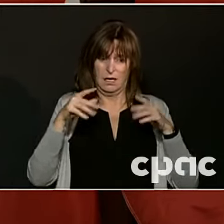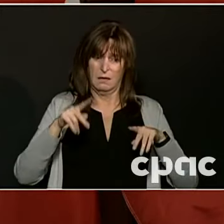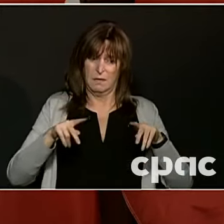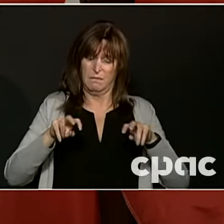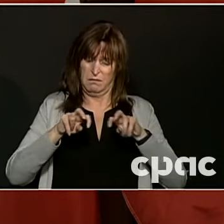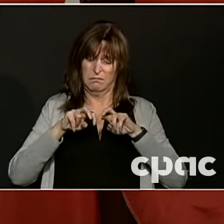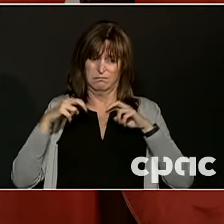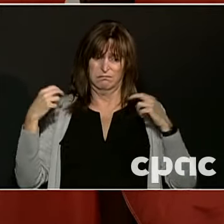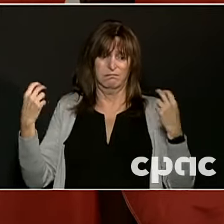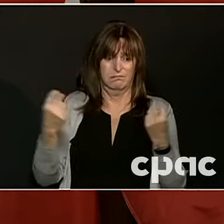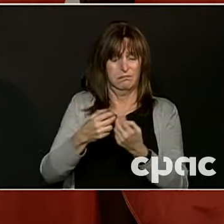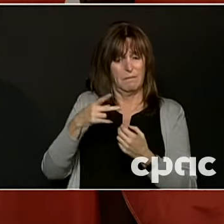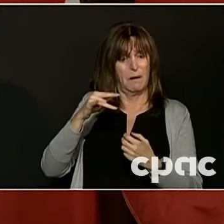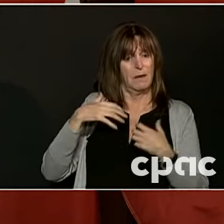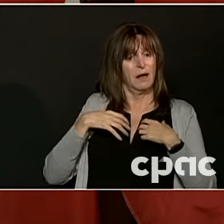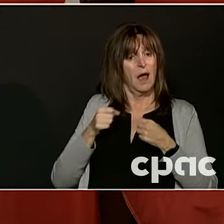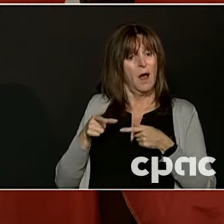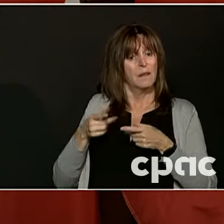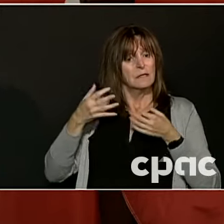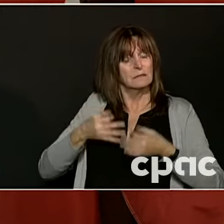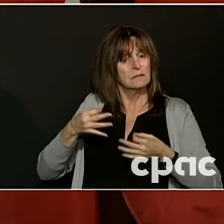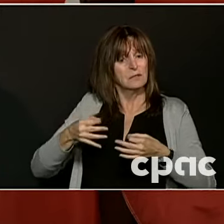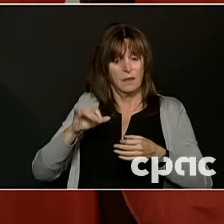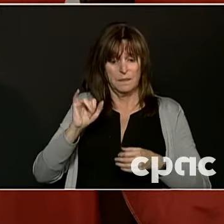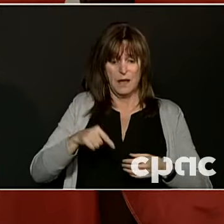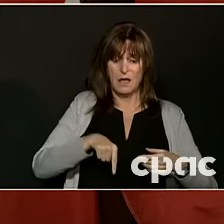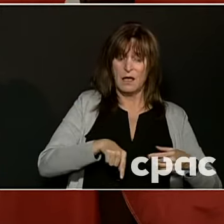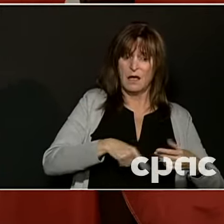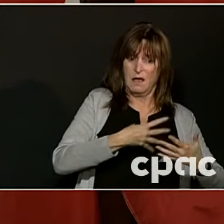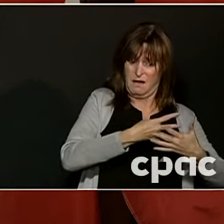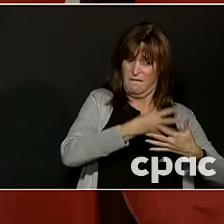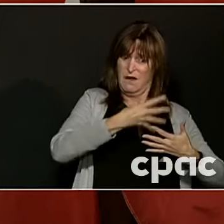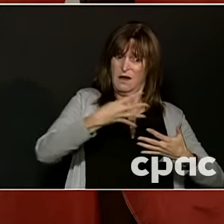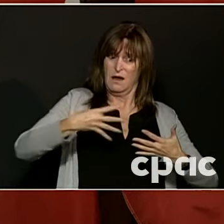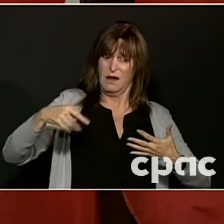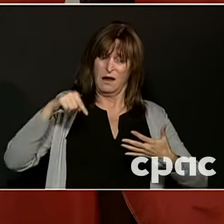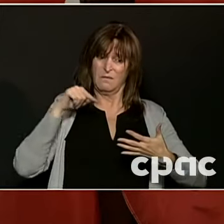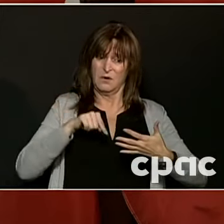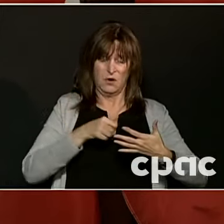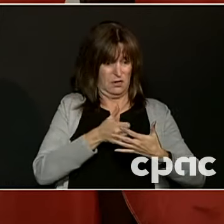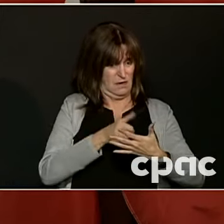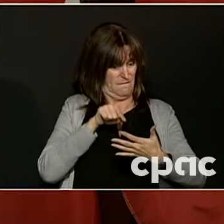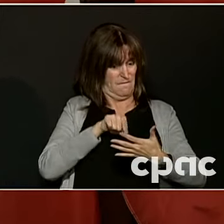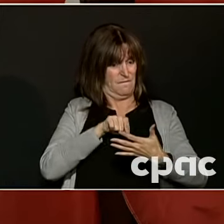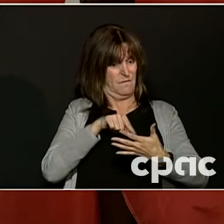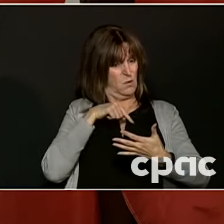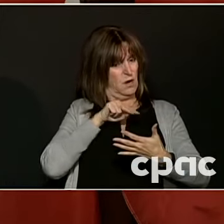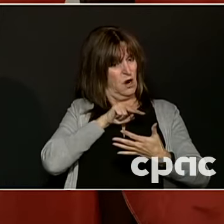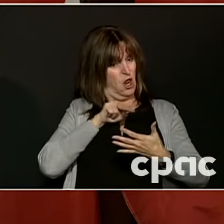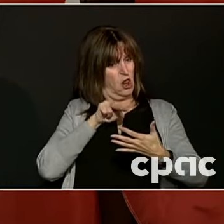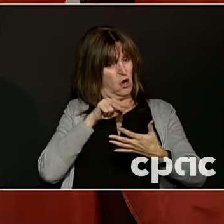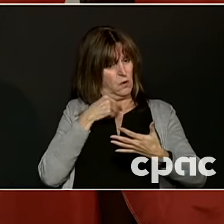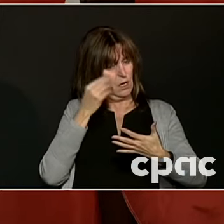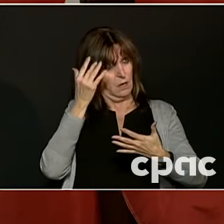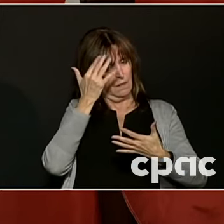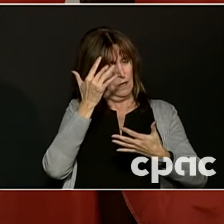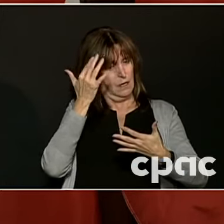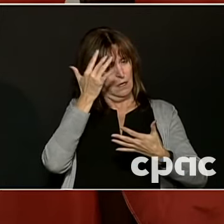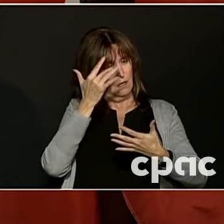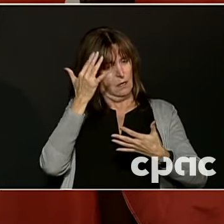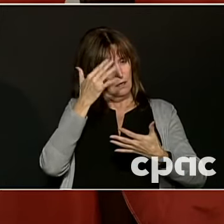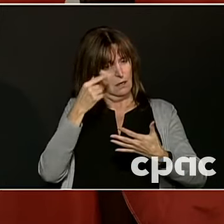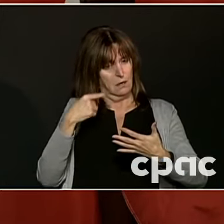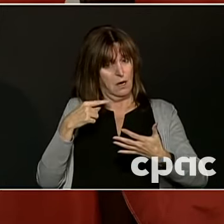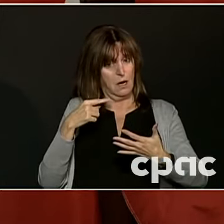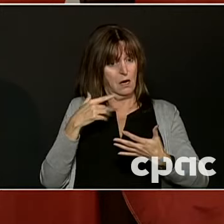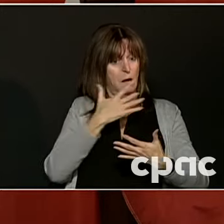idea around the framework itself is that could we, much like we did when we were opening up the province, we had looked